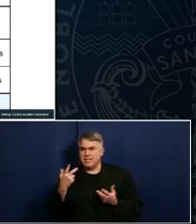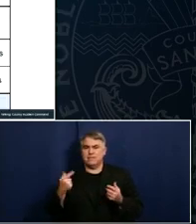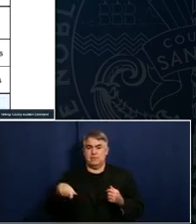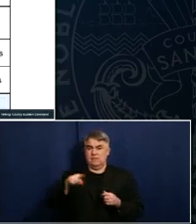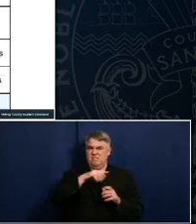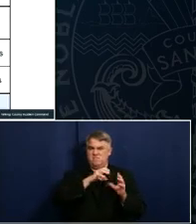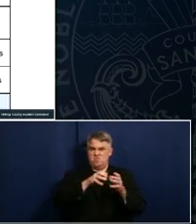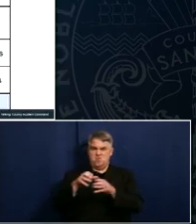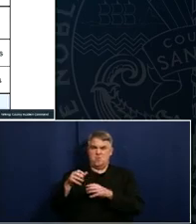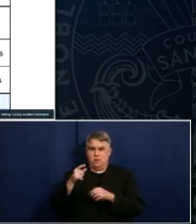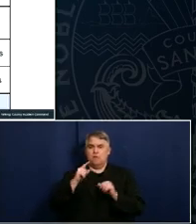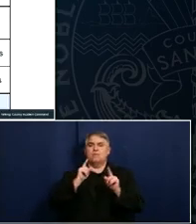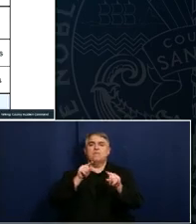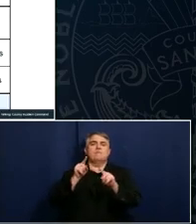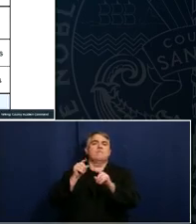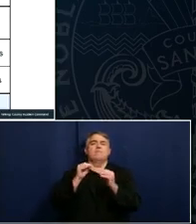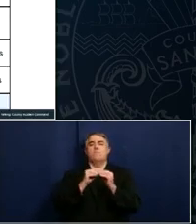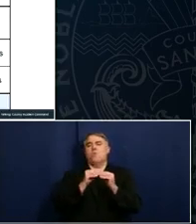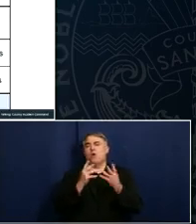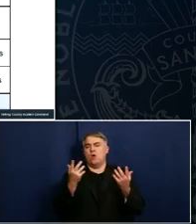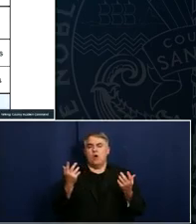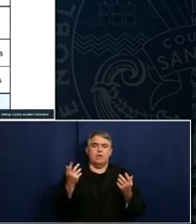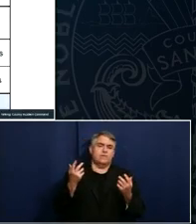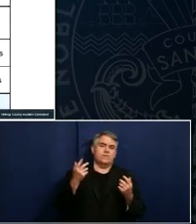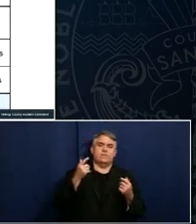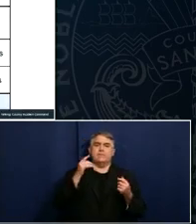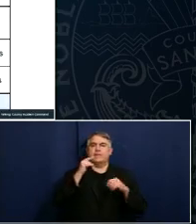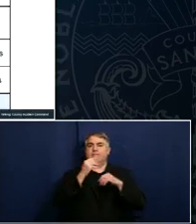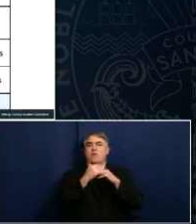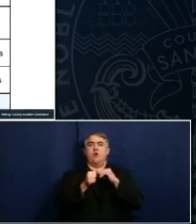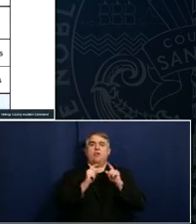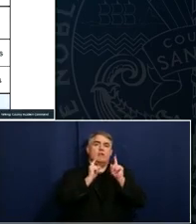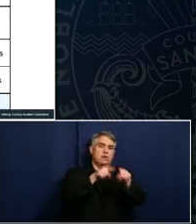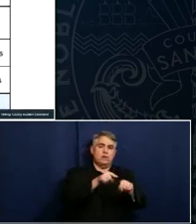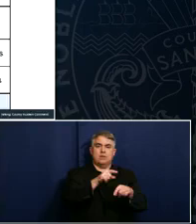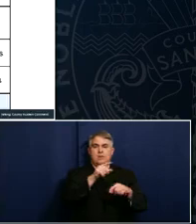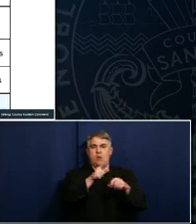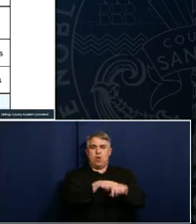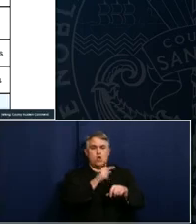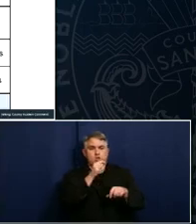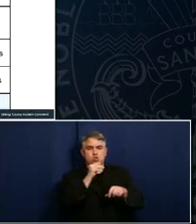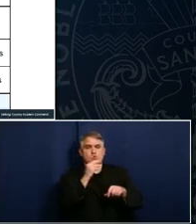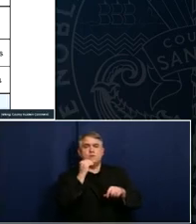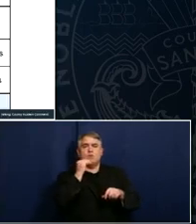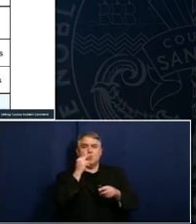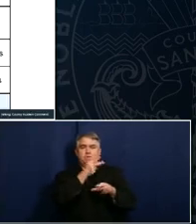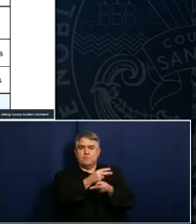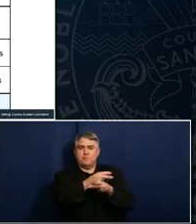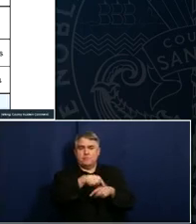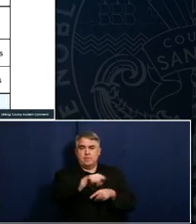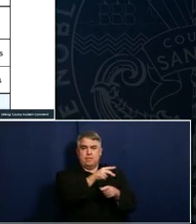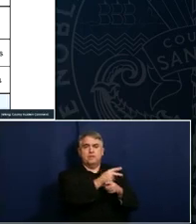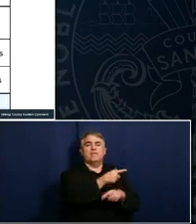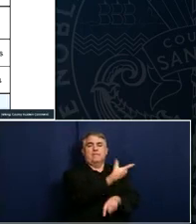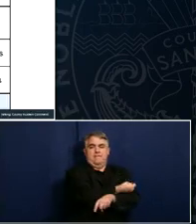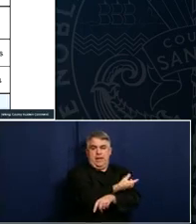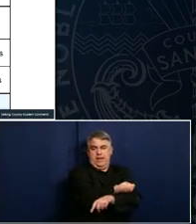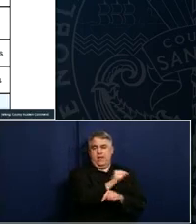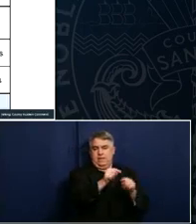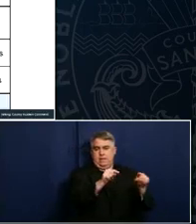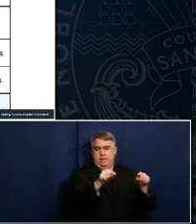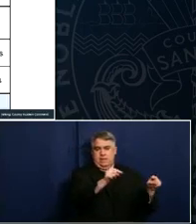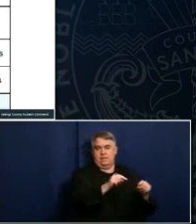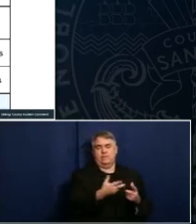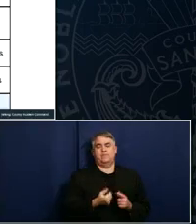into more of the long-term care facilities and doing various vaccination events in their respective cities, including